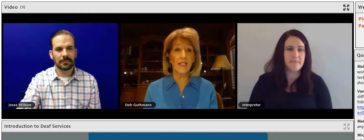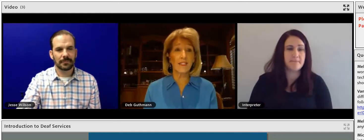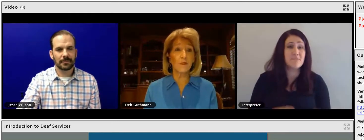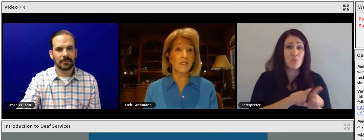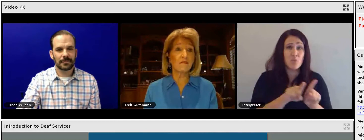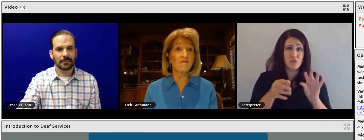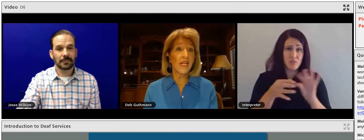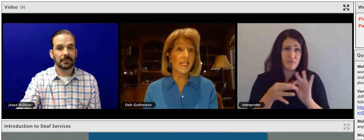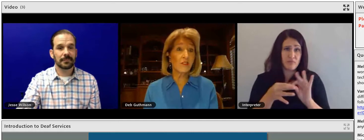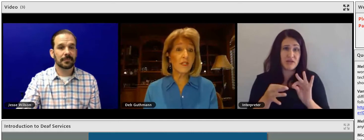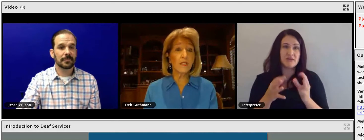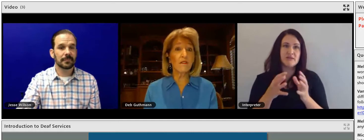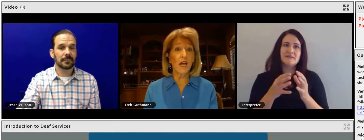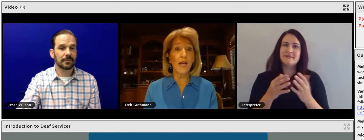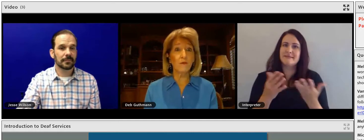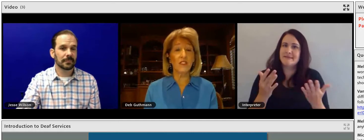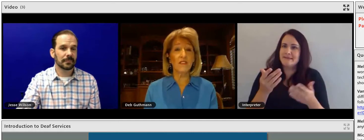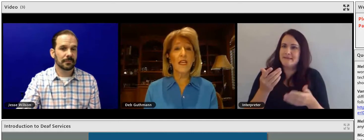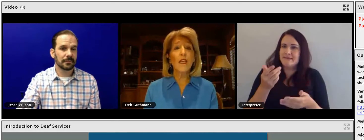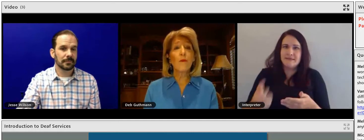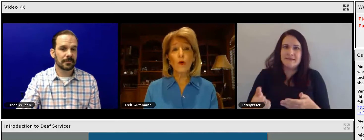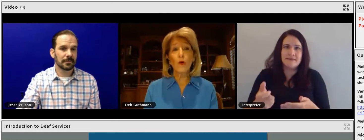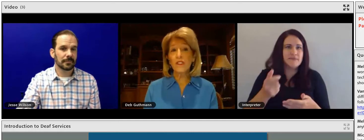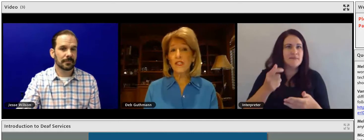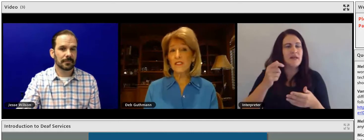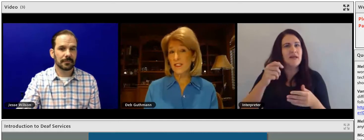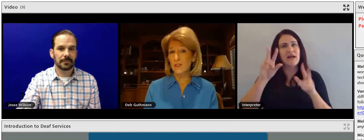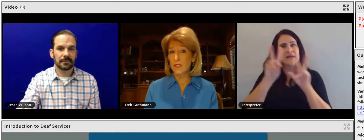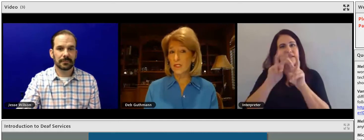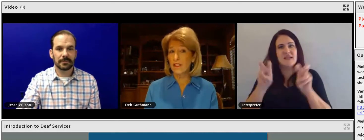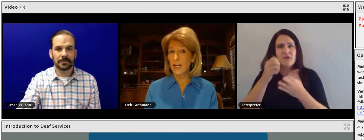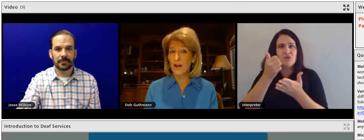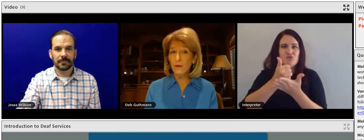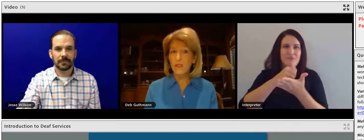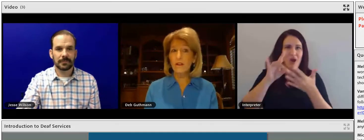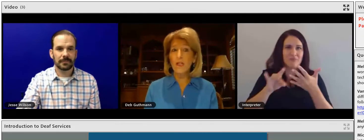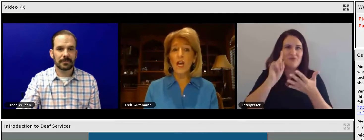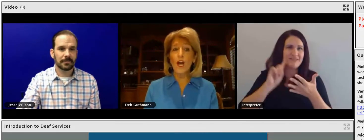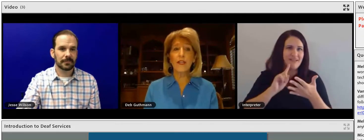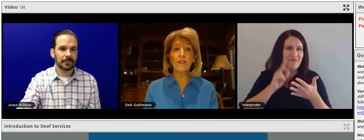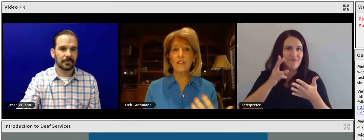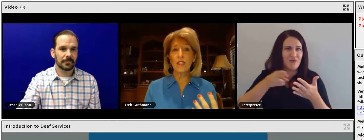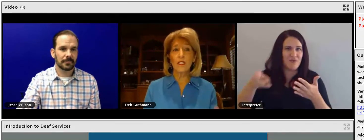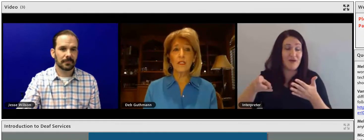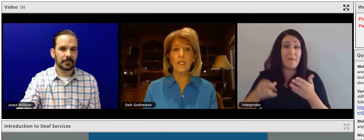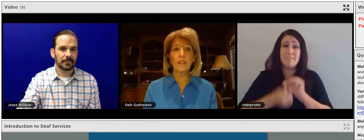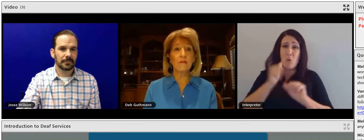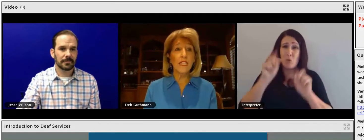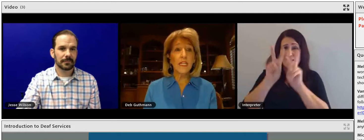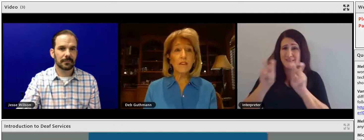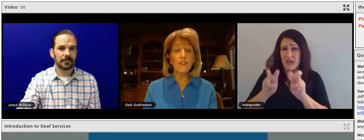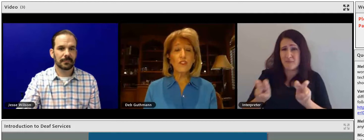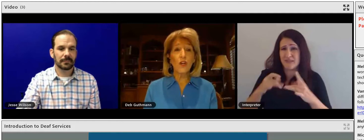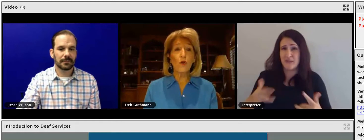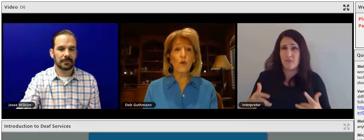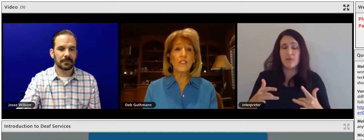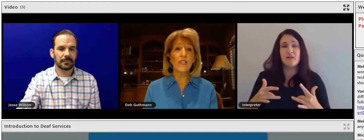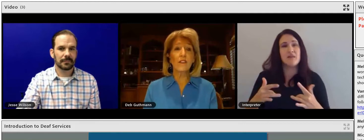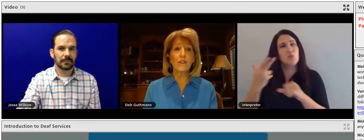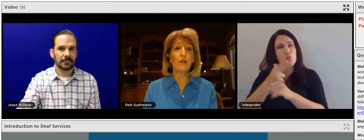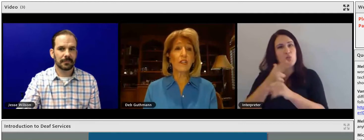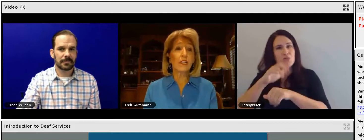there's a lack of assessment and treatment options. Most of the assessments that are out there are either done